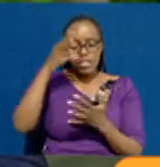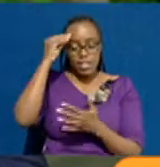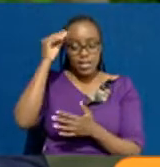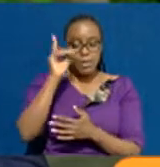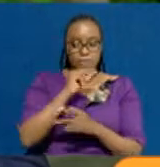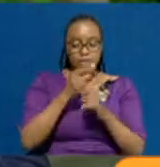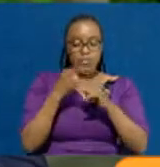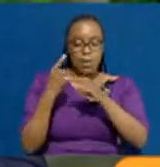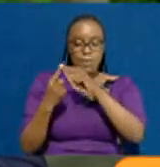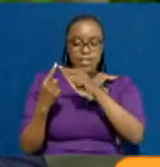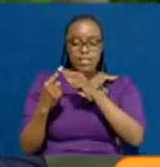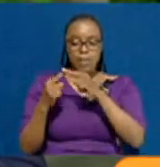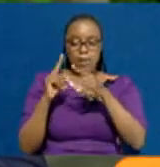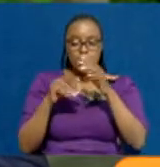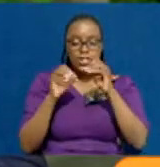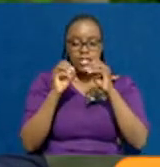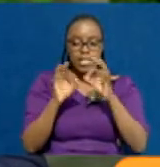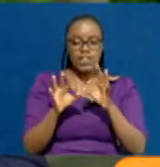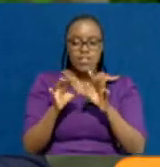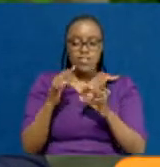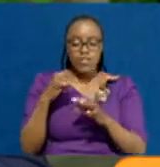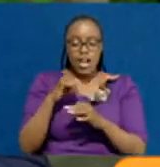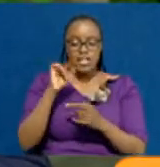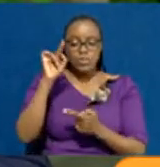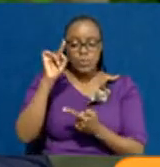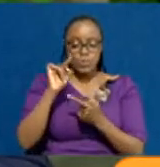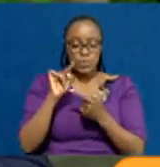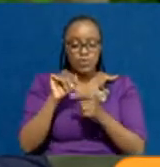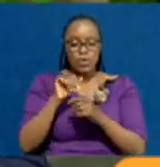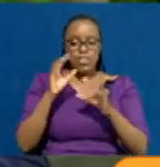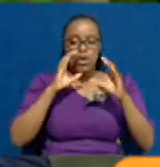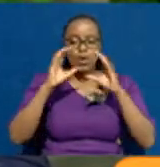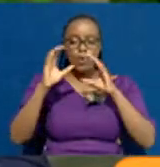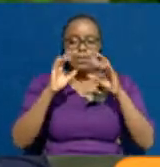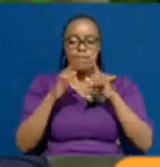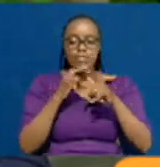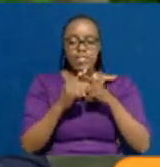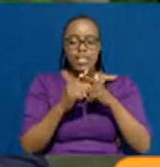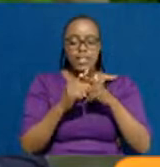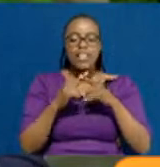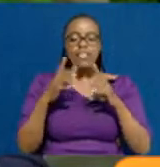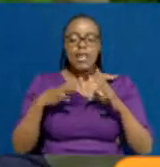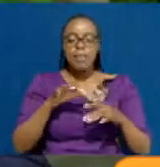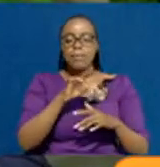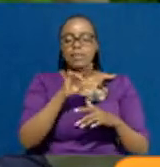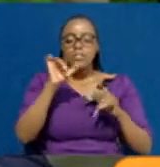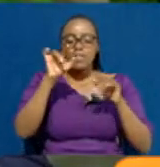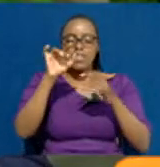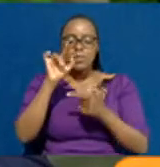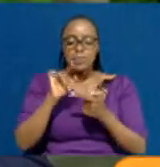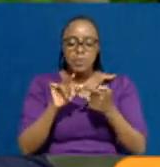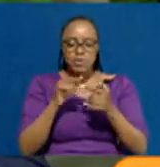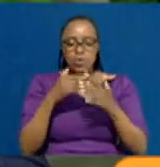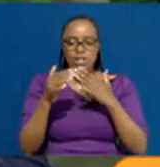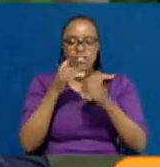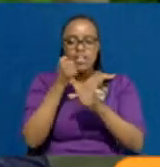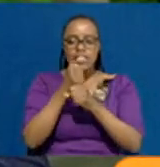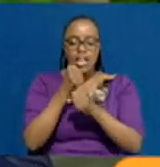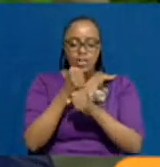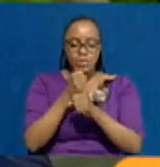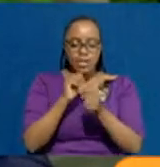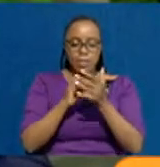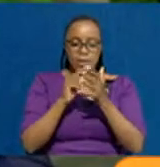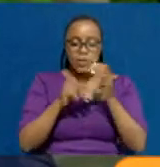from experience that if we slow down on the communication, the population also slows down on the uptake of vaccines.